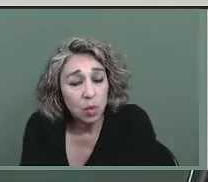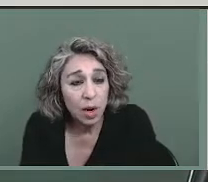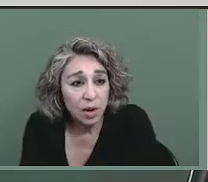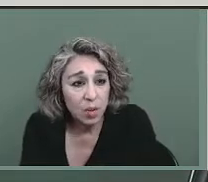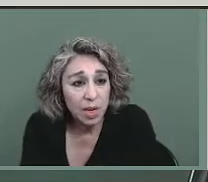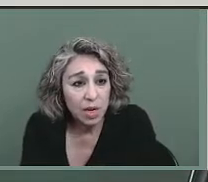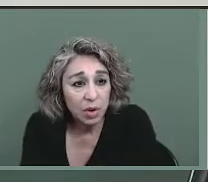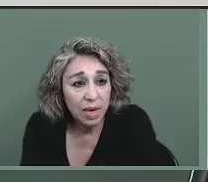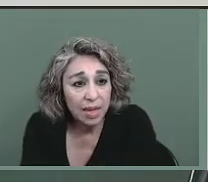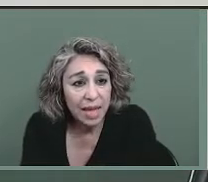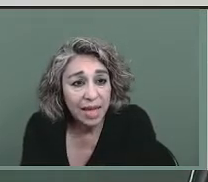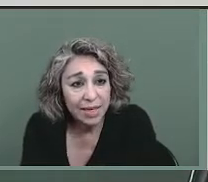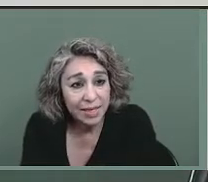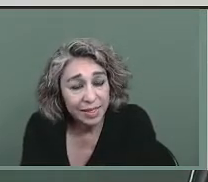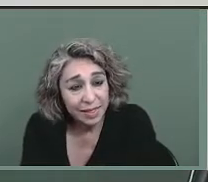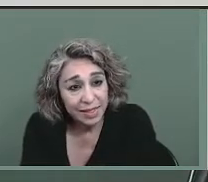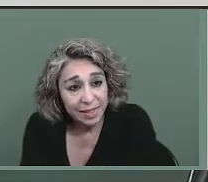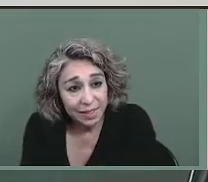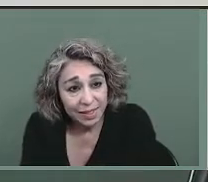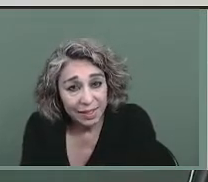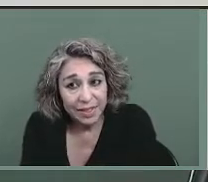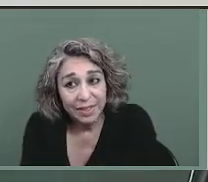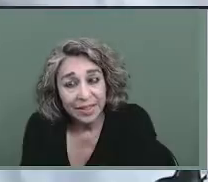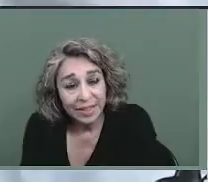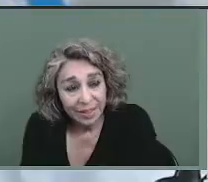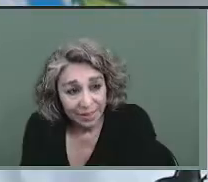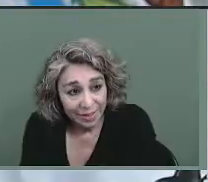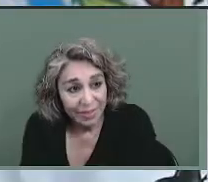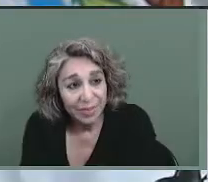$108,000. So why are we lowering that?